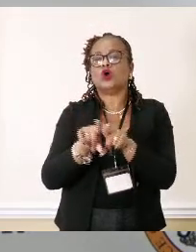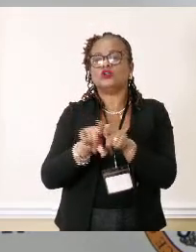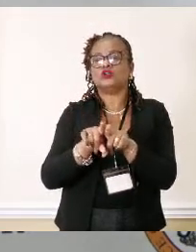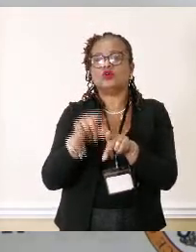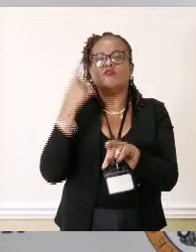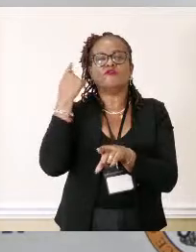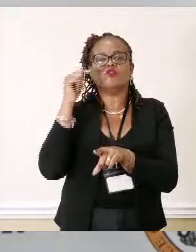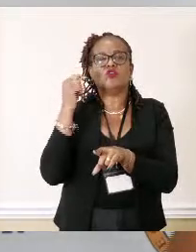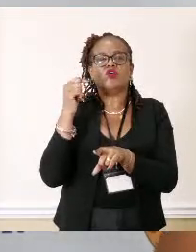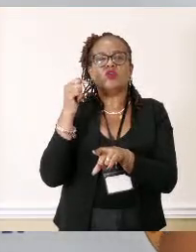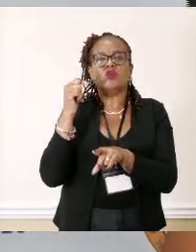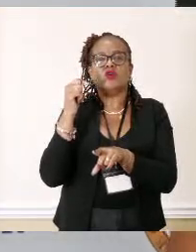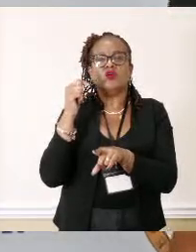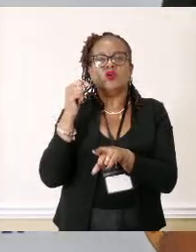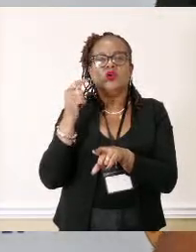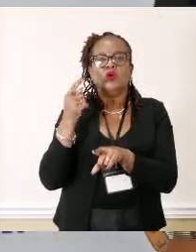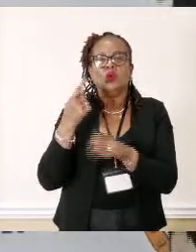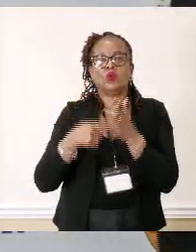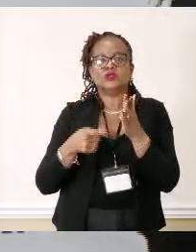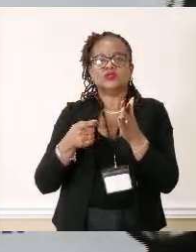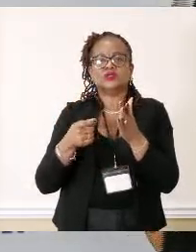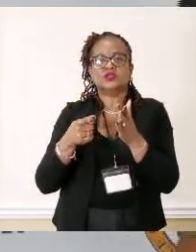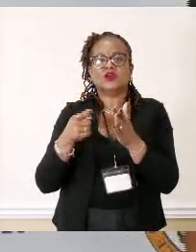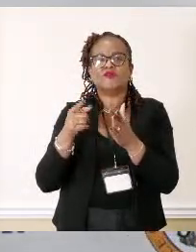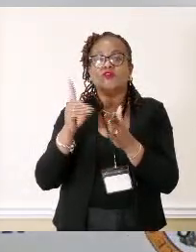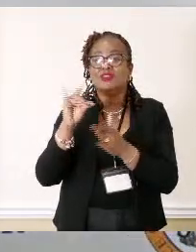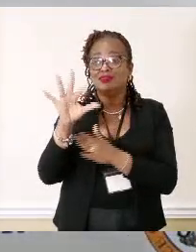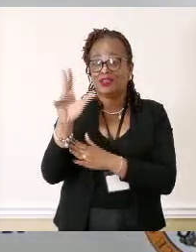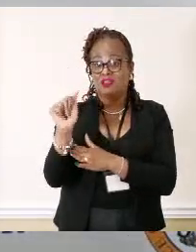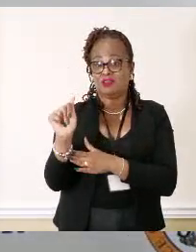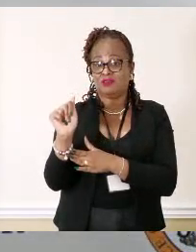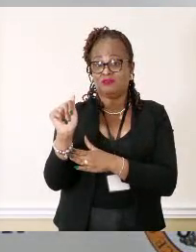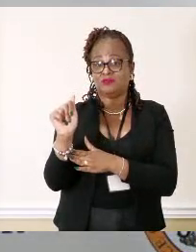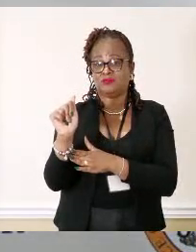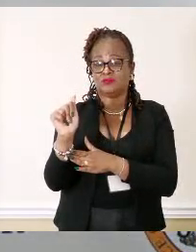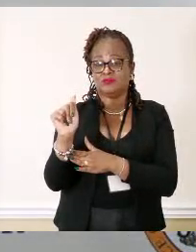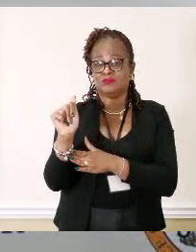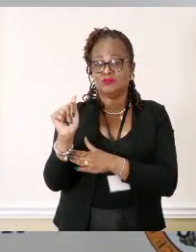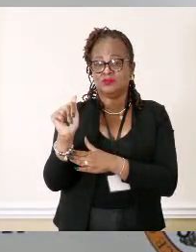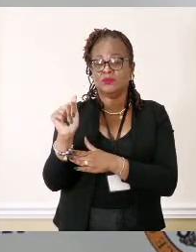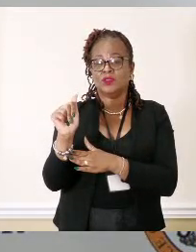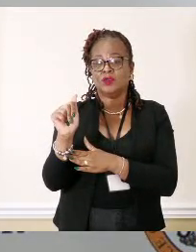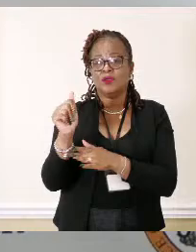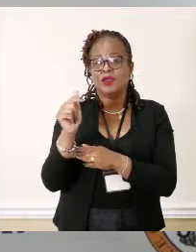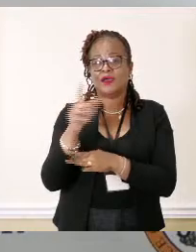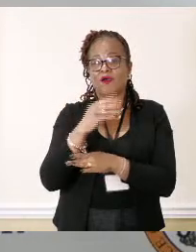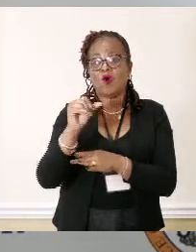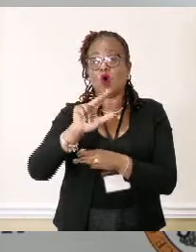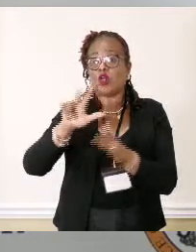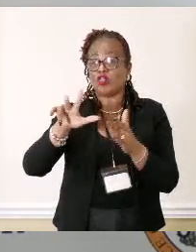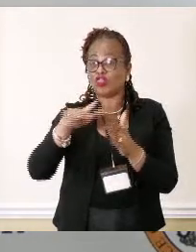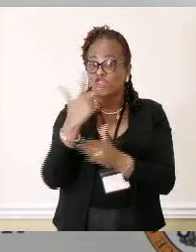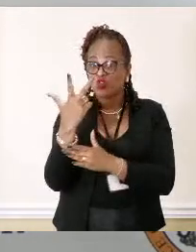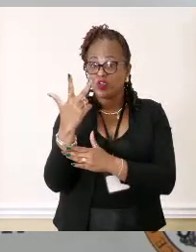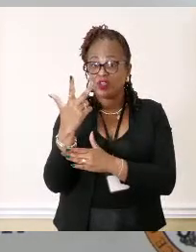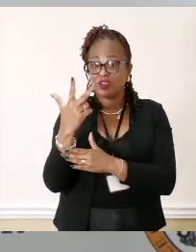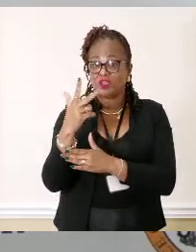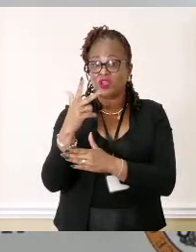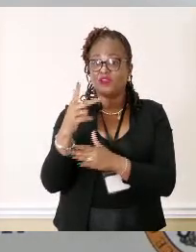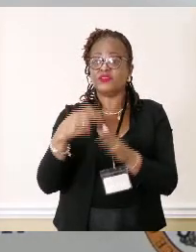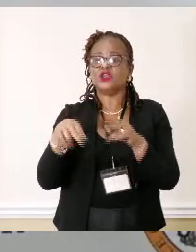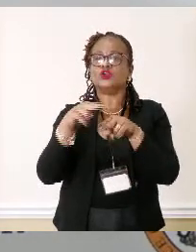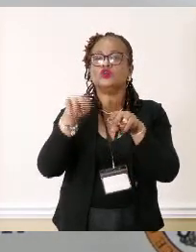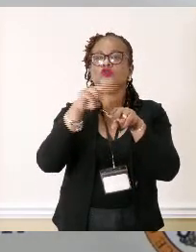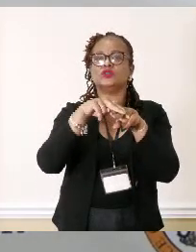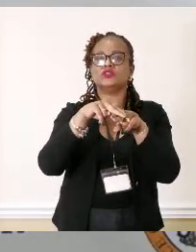terms of the ramifications of this data. From a pragmatic perspective, all 3 of the variants have an